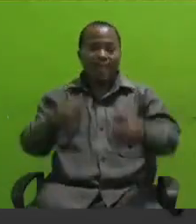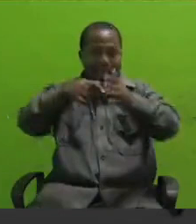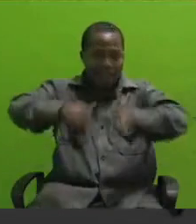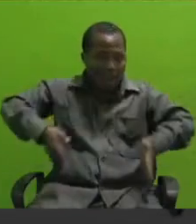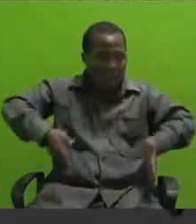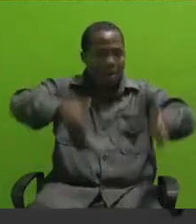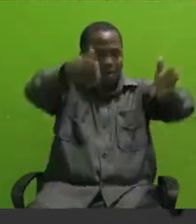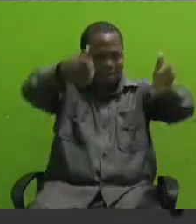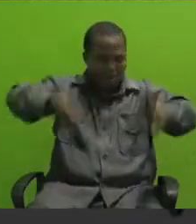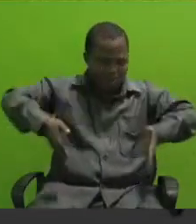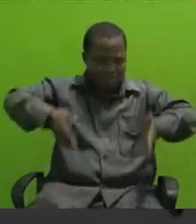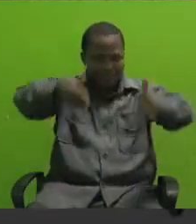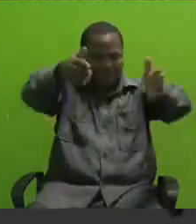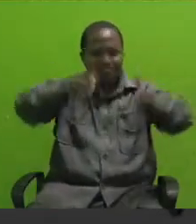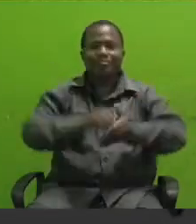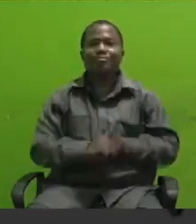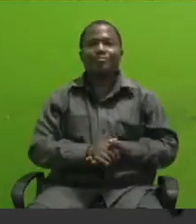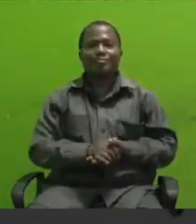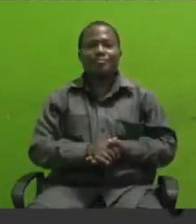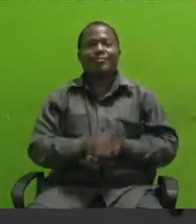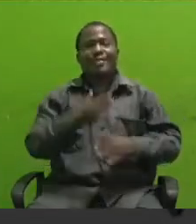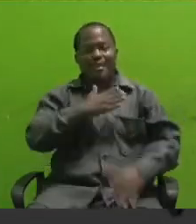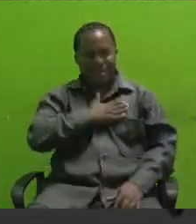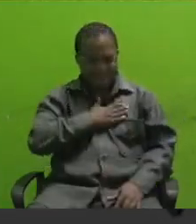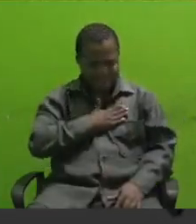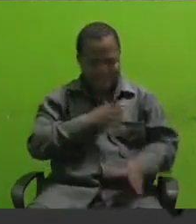good. On roads?